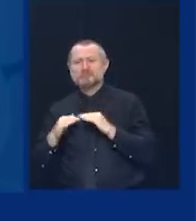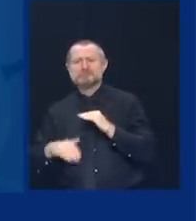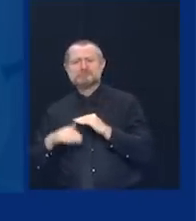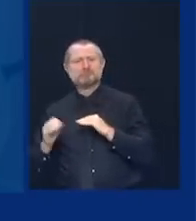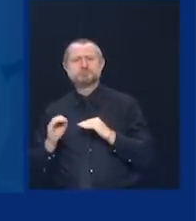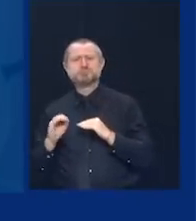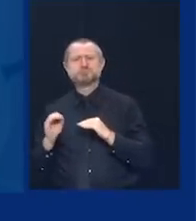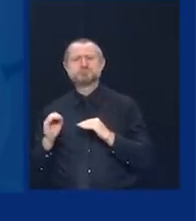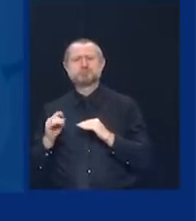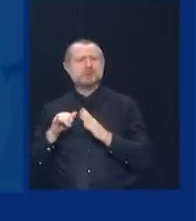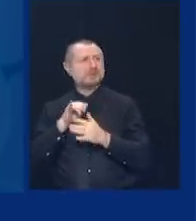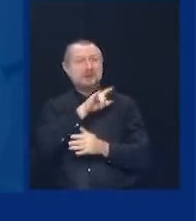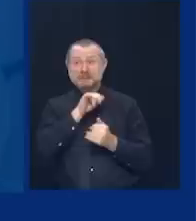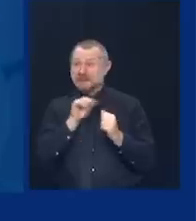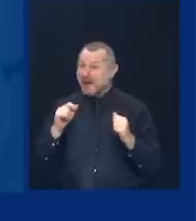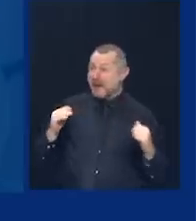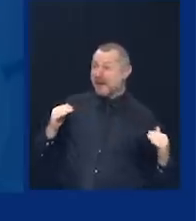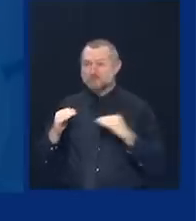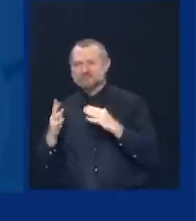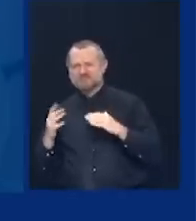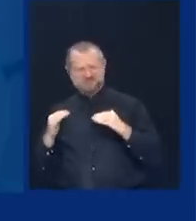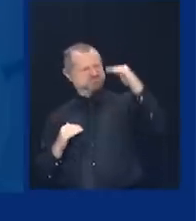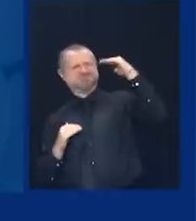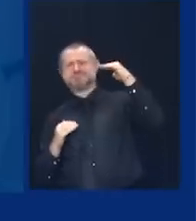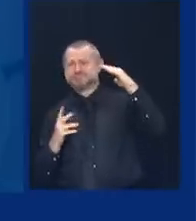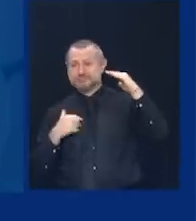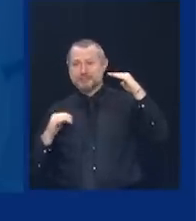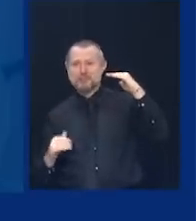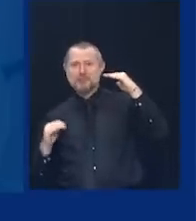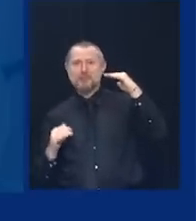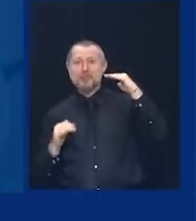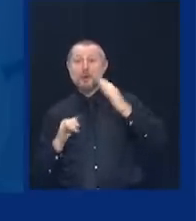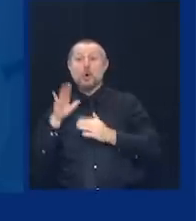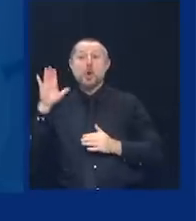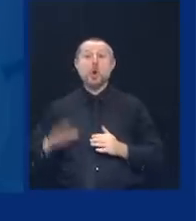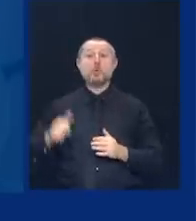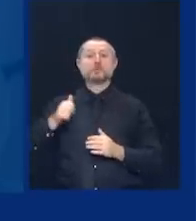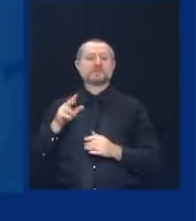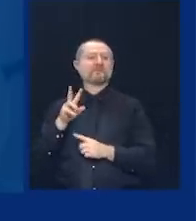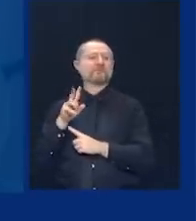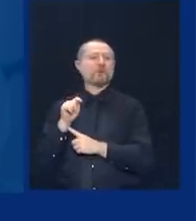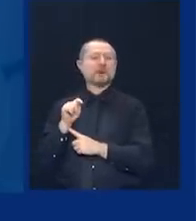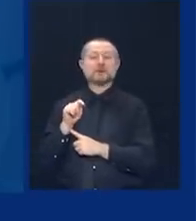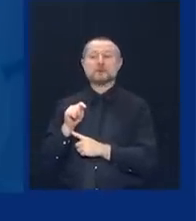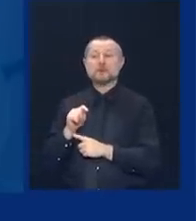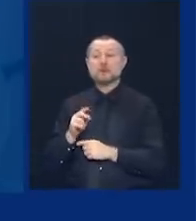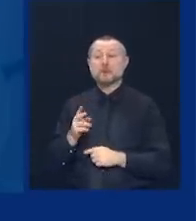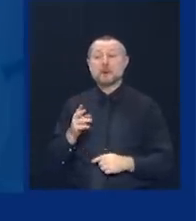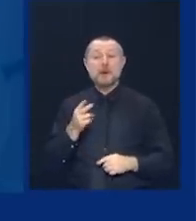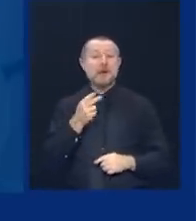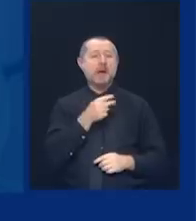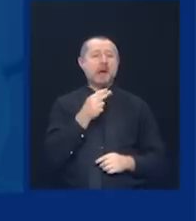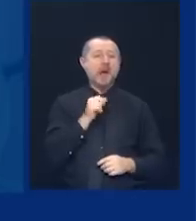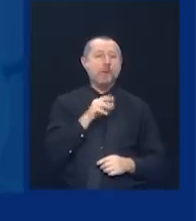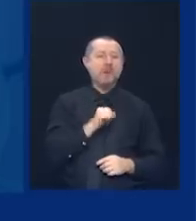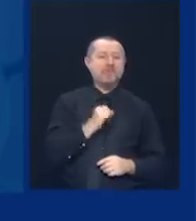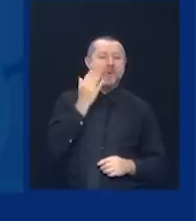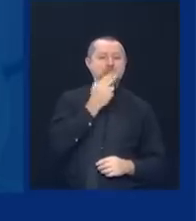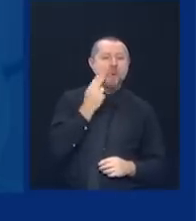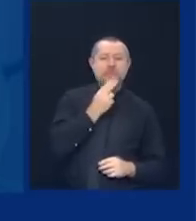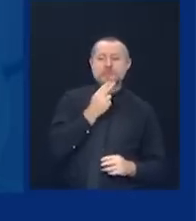Lowest states, Vermont 2, Hawaii 2, Maine 2.1, New York 2.8.